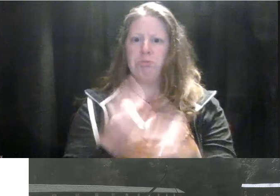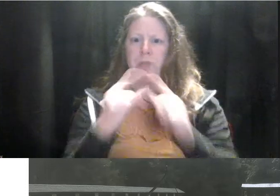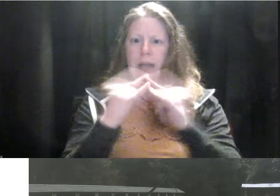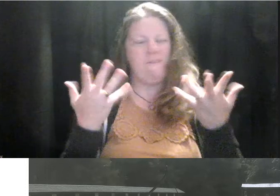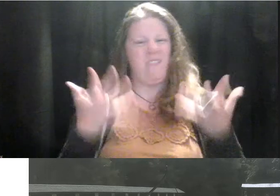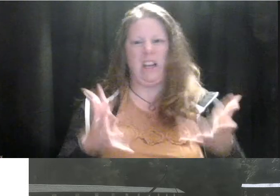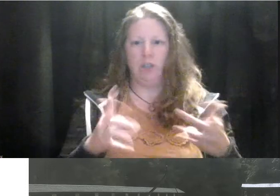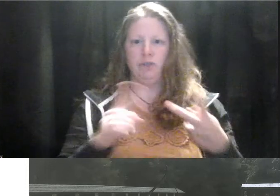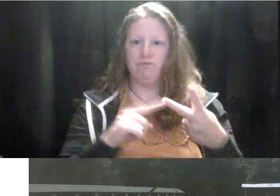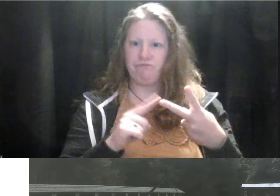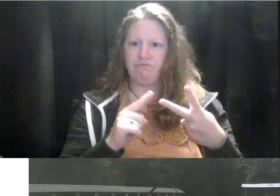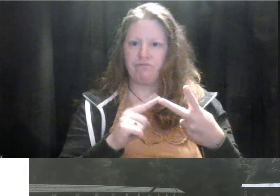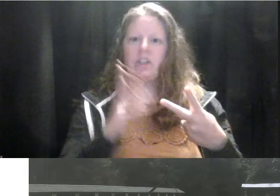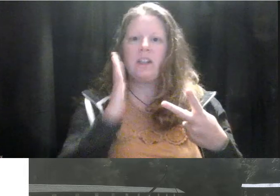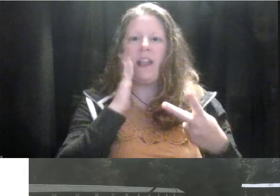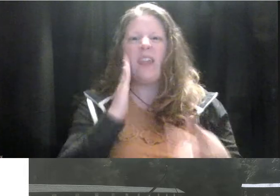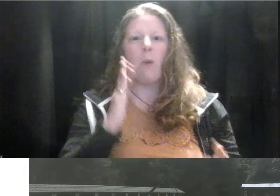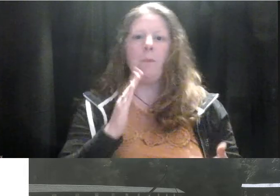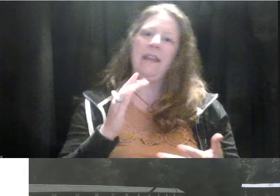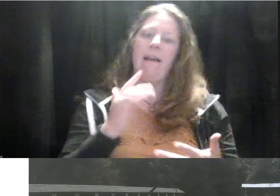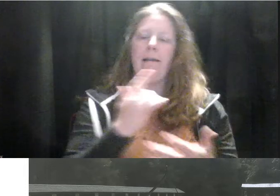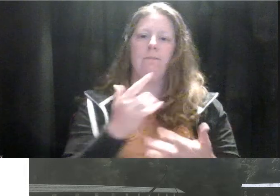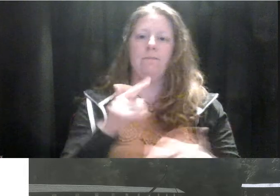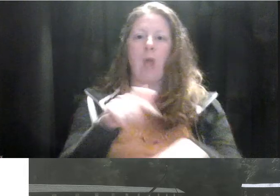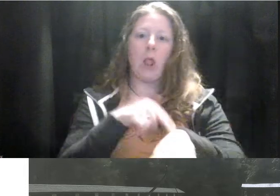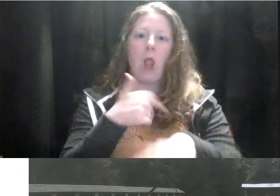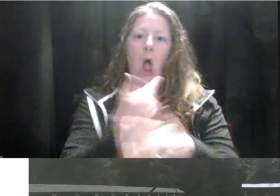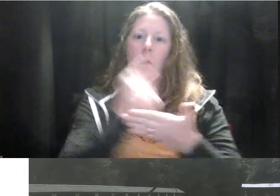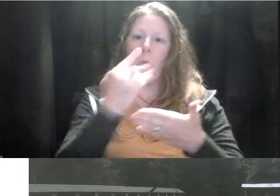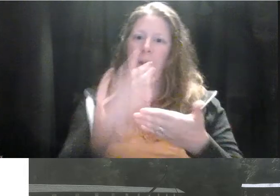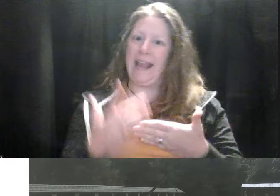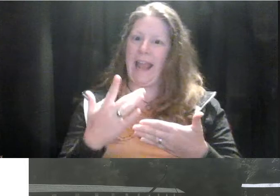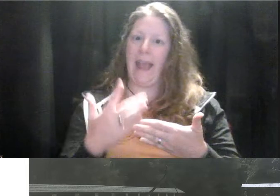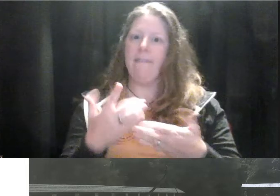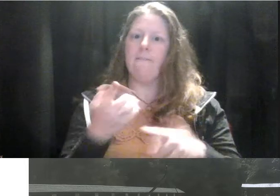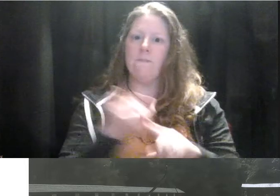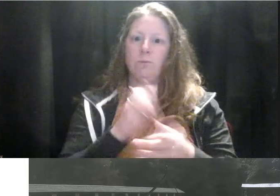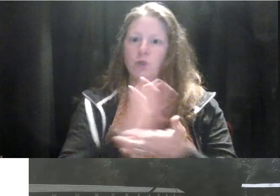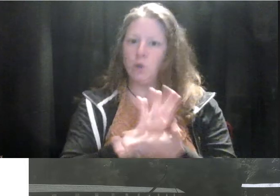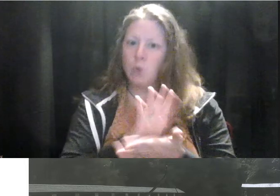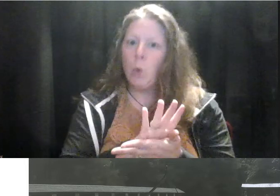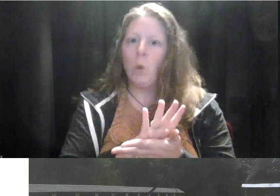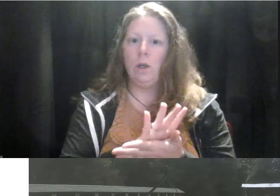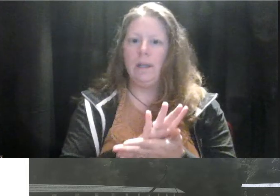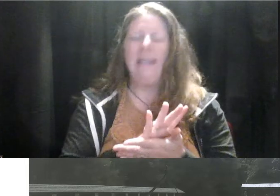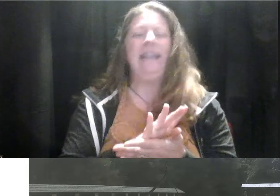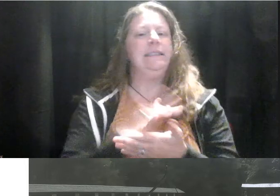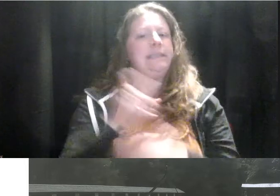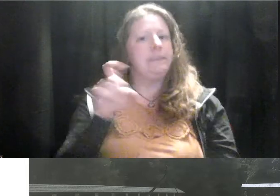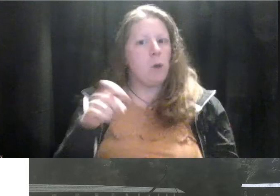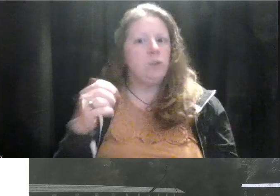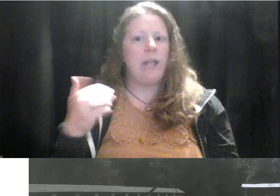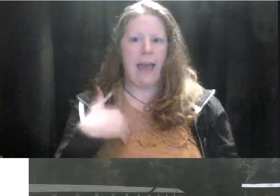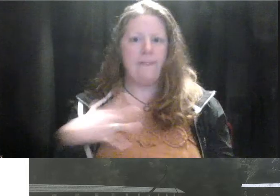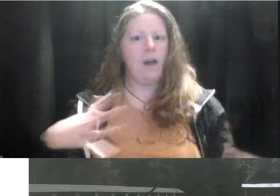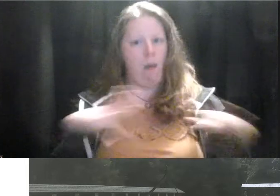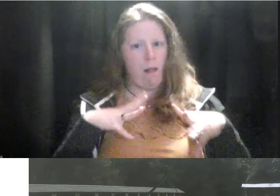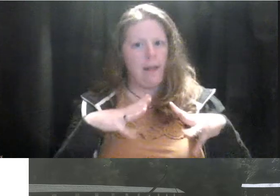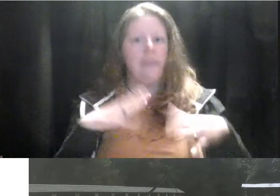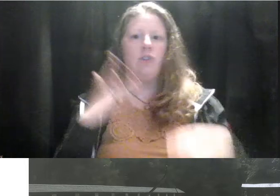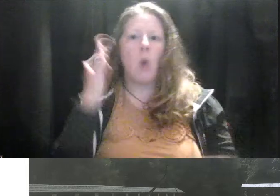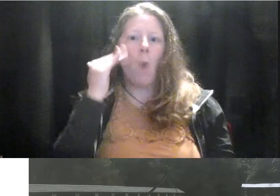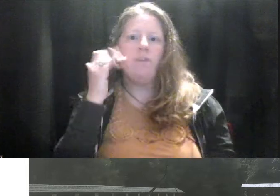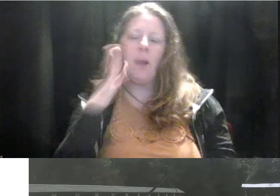and the traditional camps for 4-H will be over. So this is a long weekend from